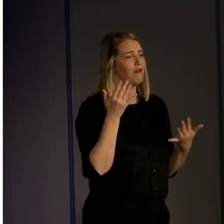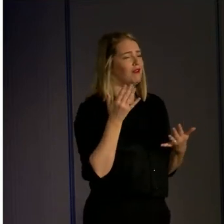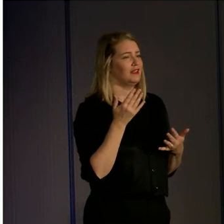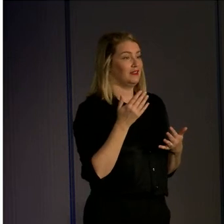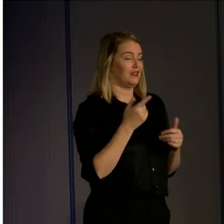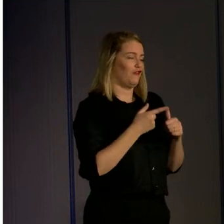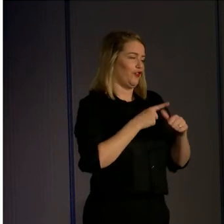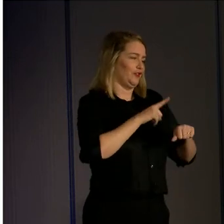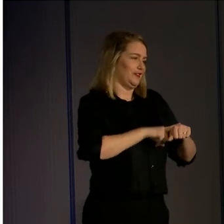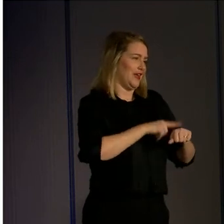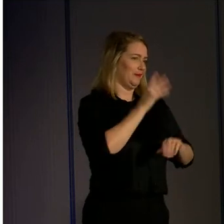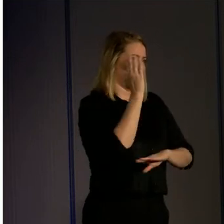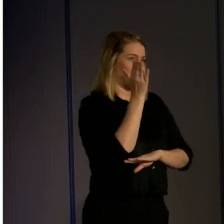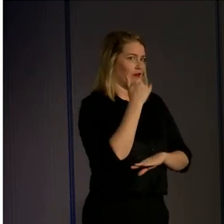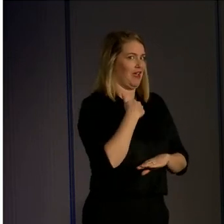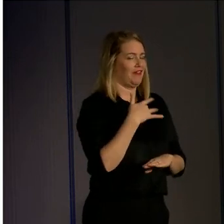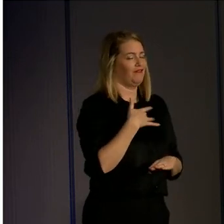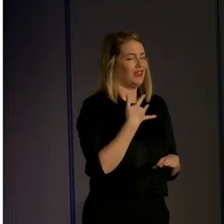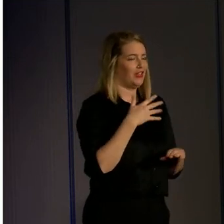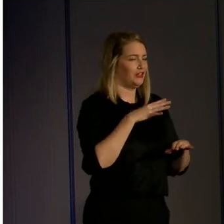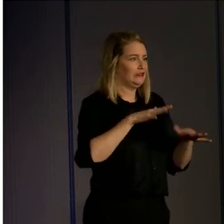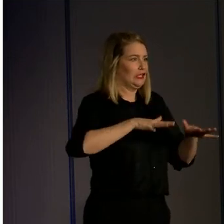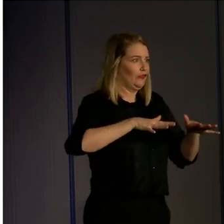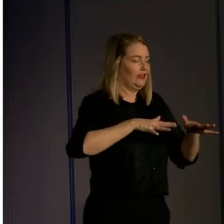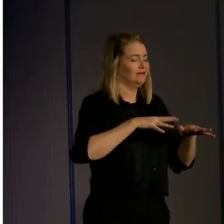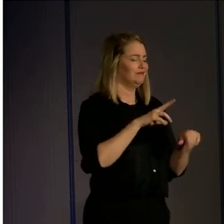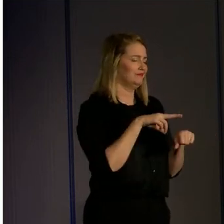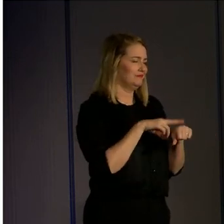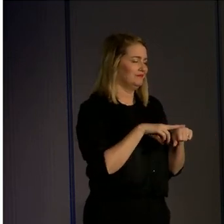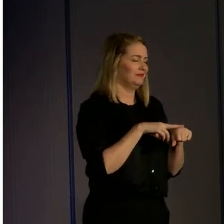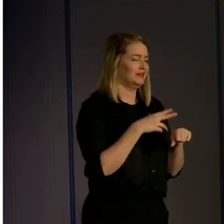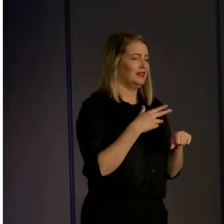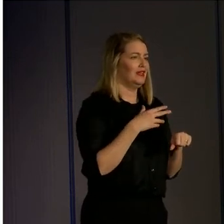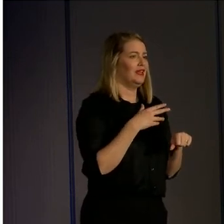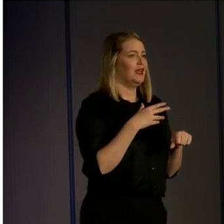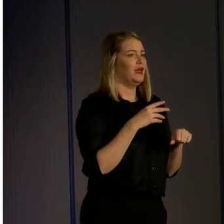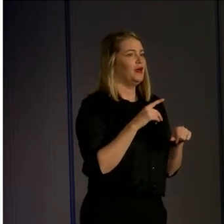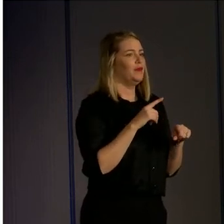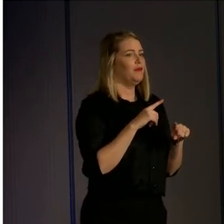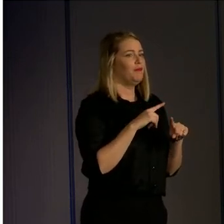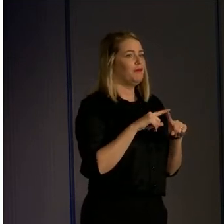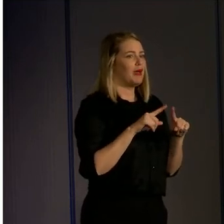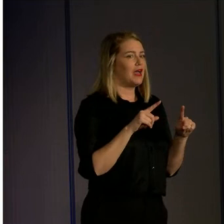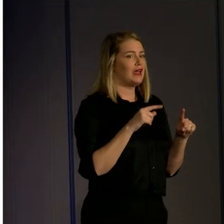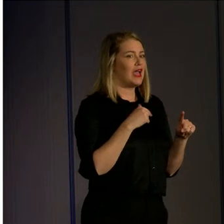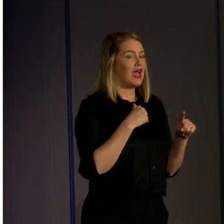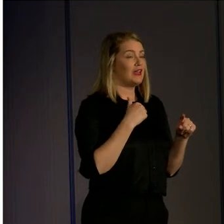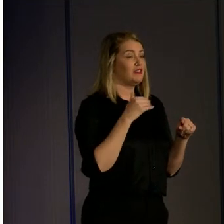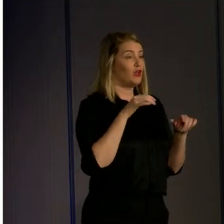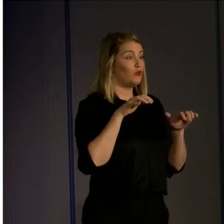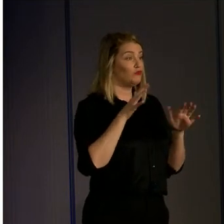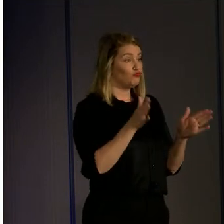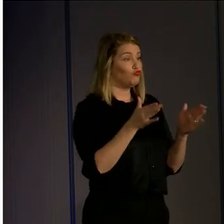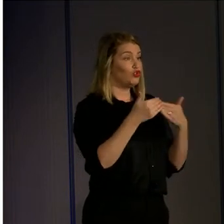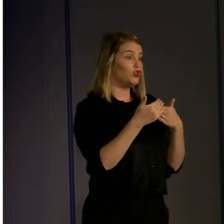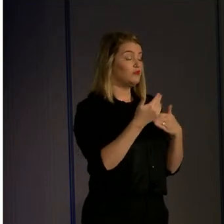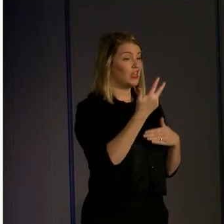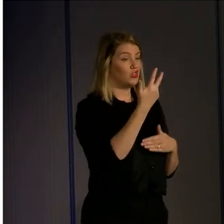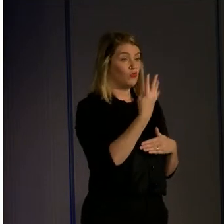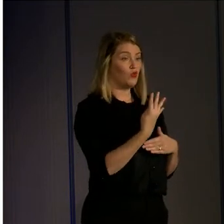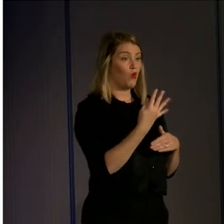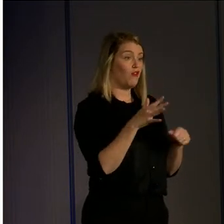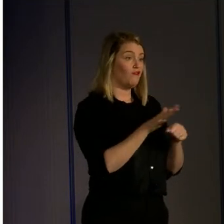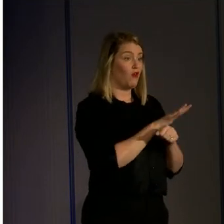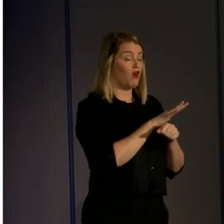as first-time speaker, feeling nervous and all that kind of stuff, had a three-quarters filled room and just